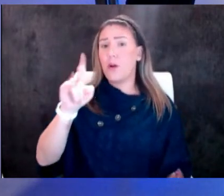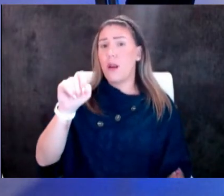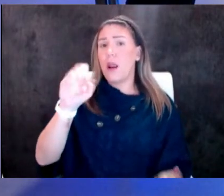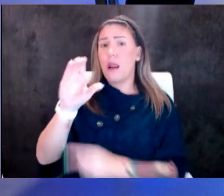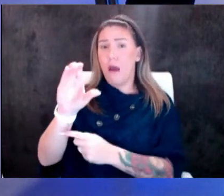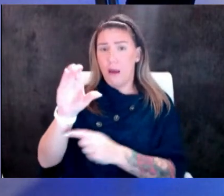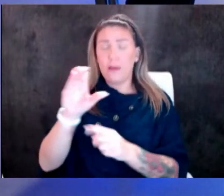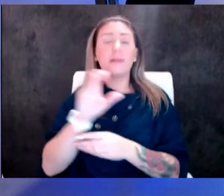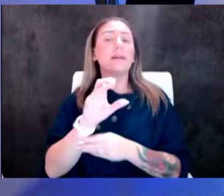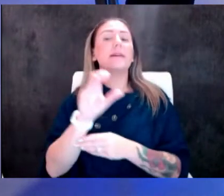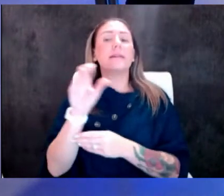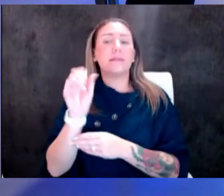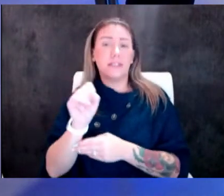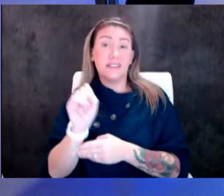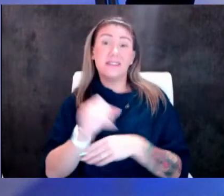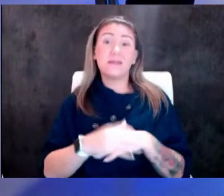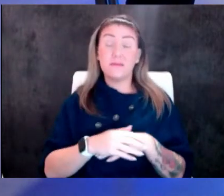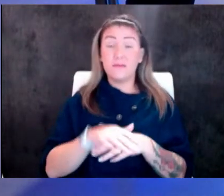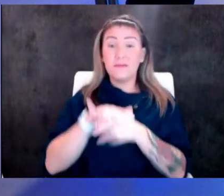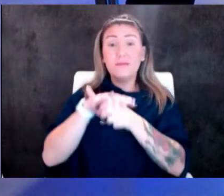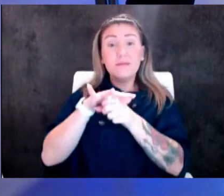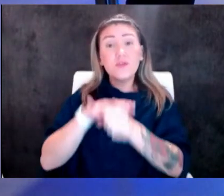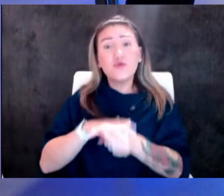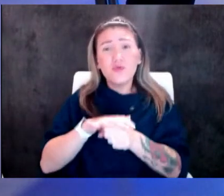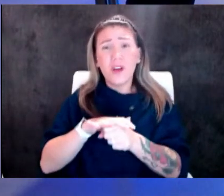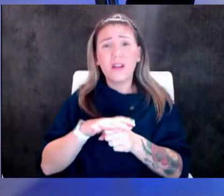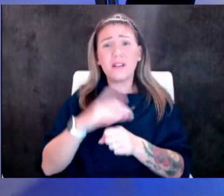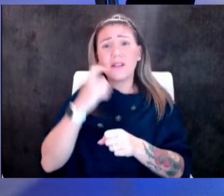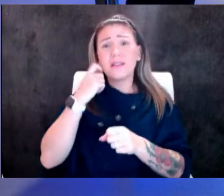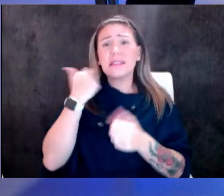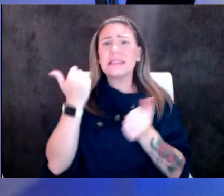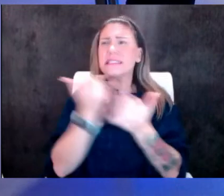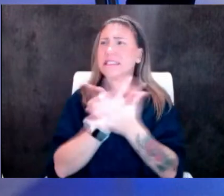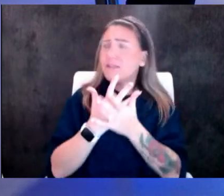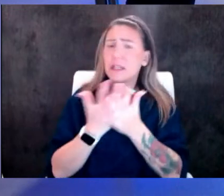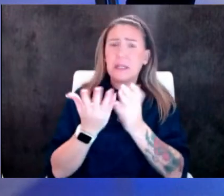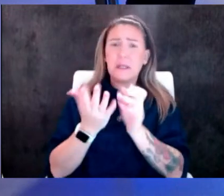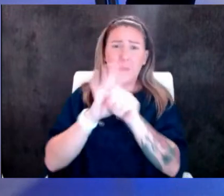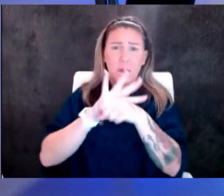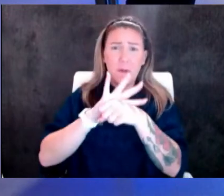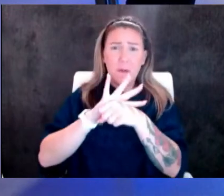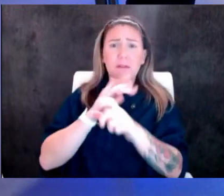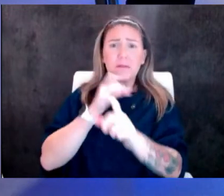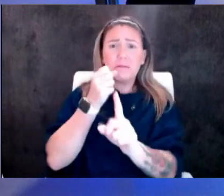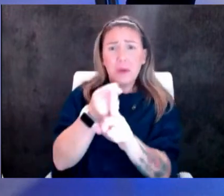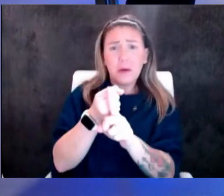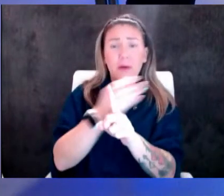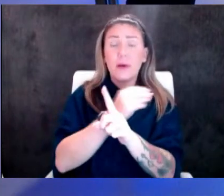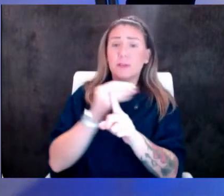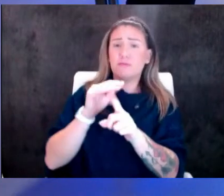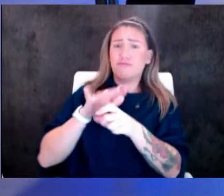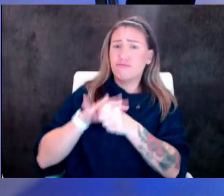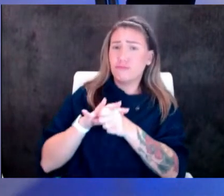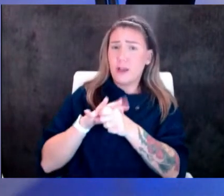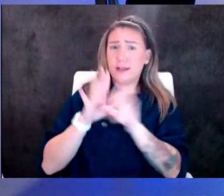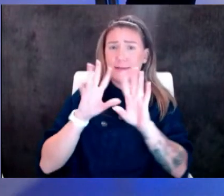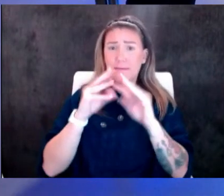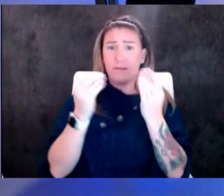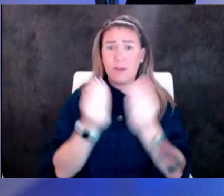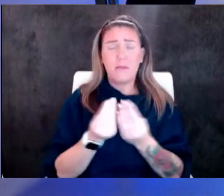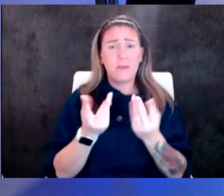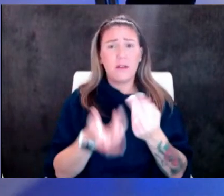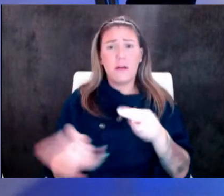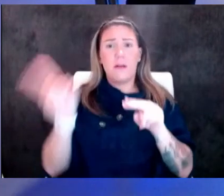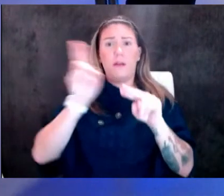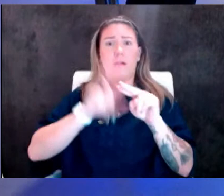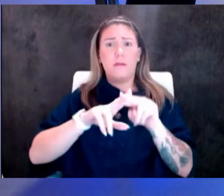really the stress of the pandemic and the stress that is put on families has just increased this accident